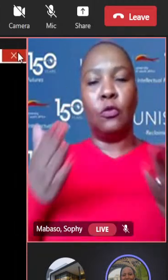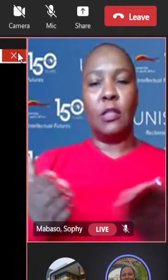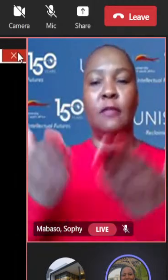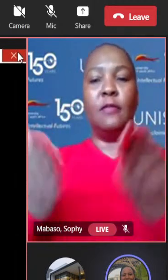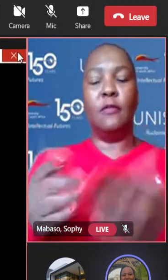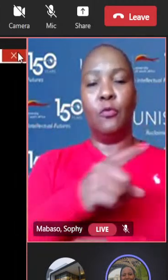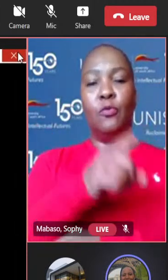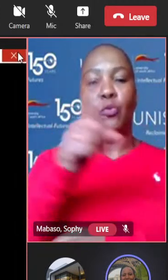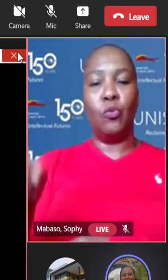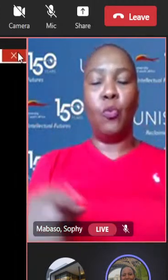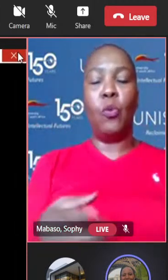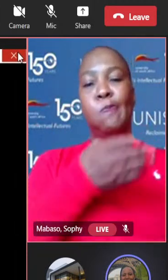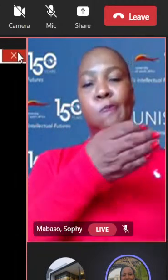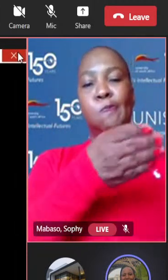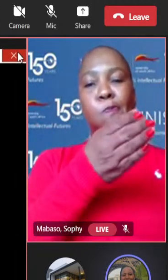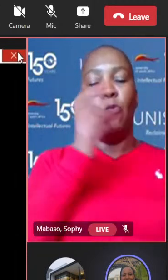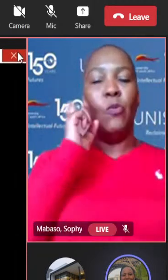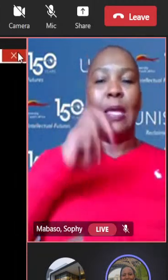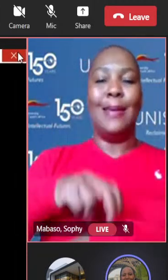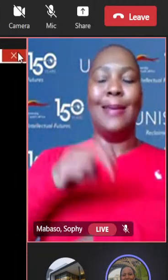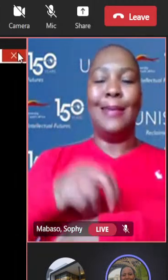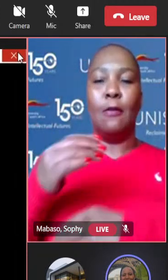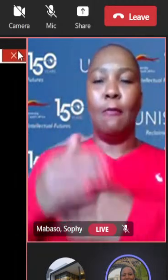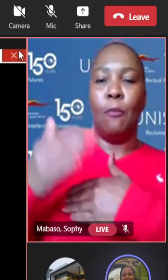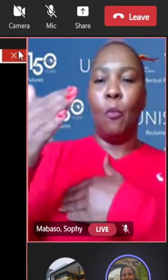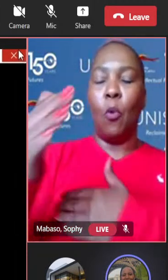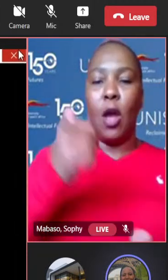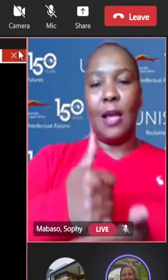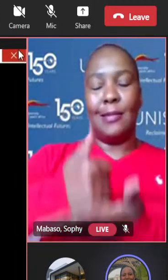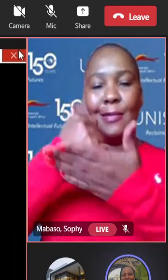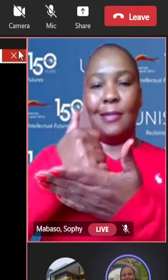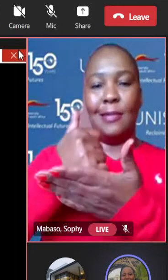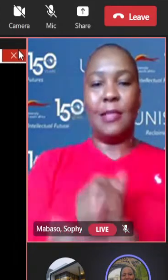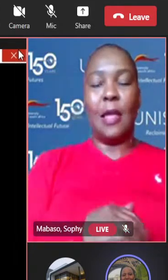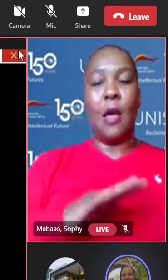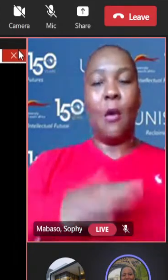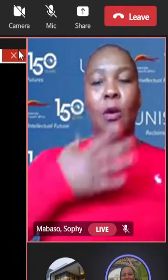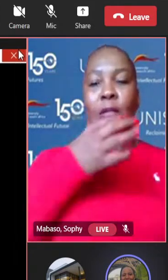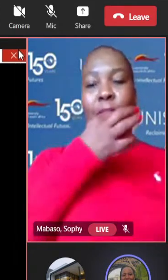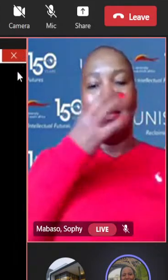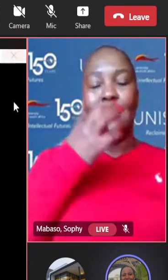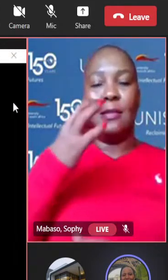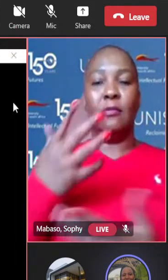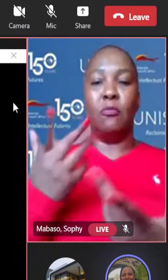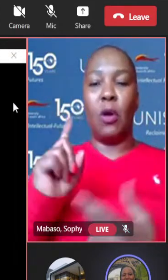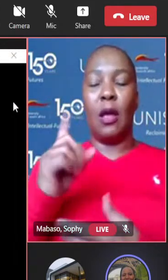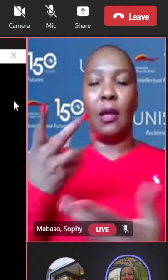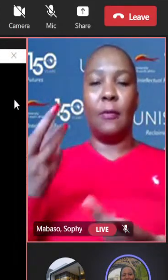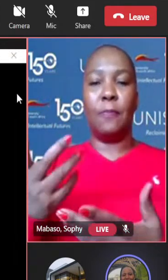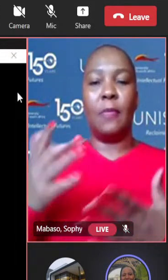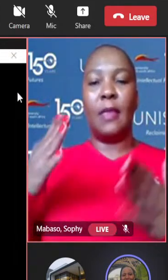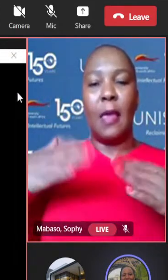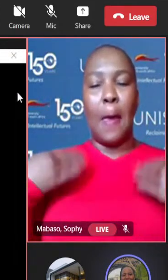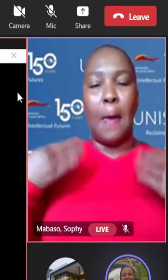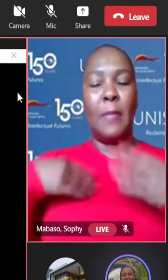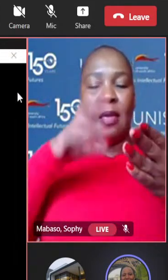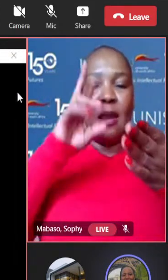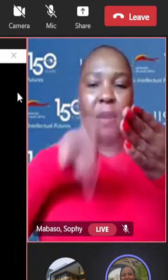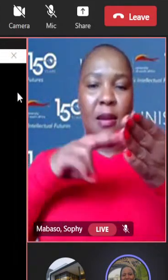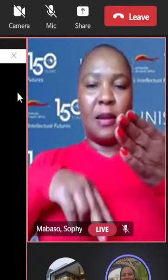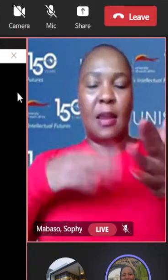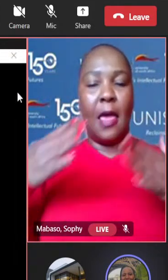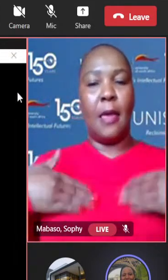available should you need any further assistance. I want to end by saying happy reading and happy